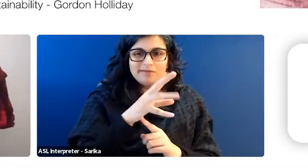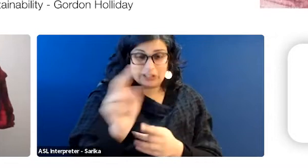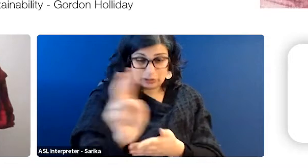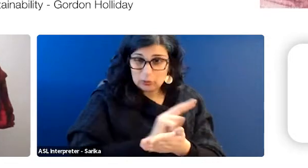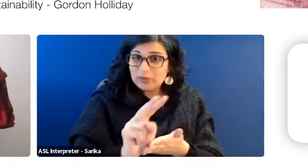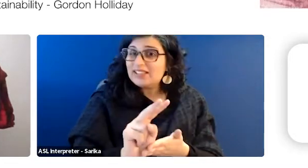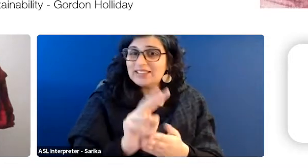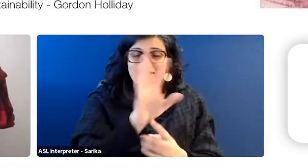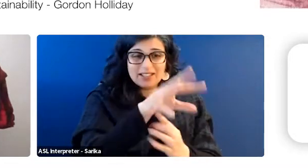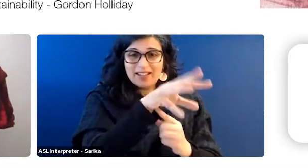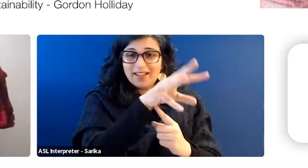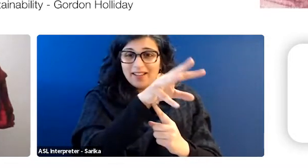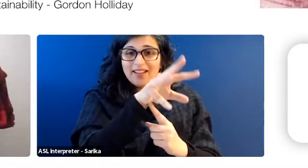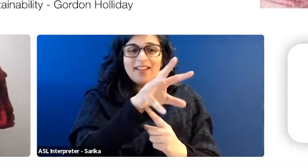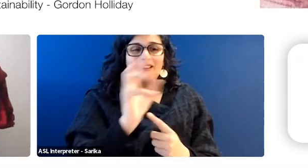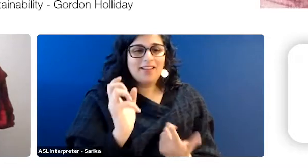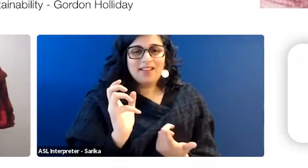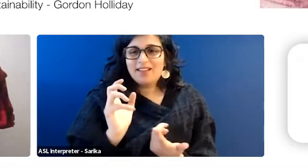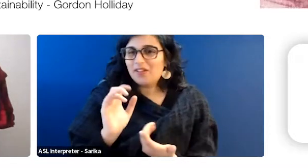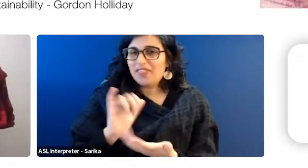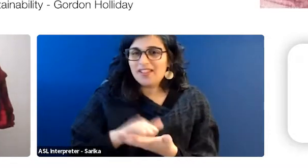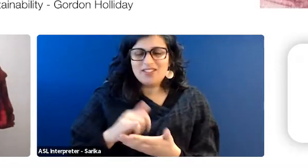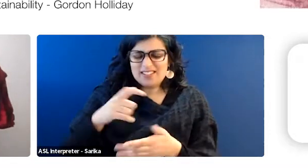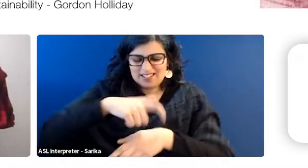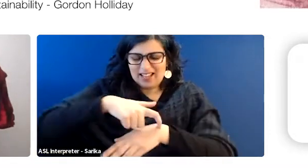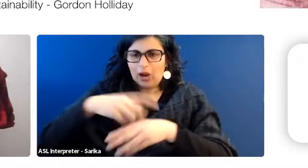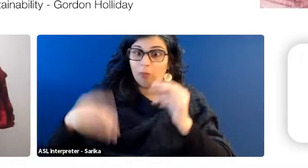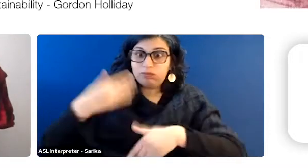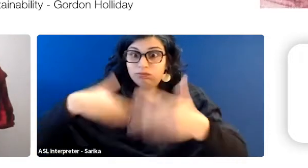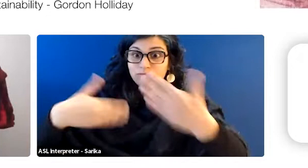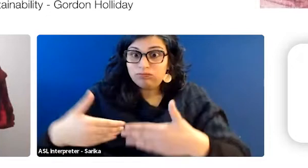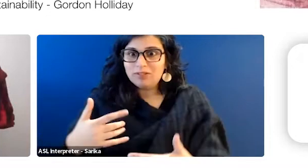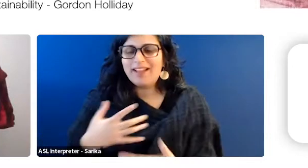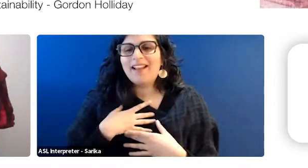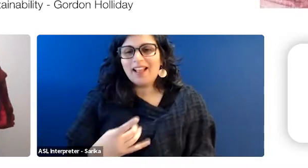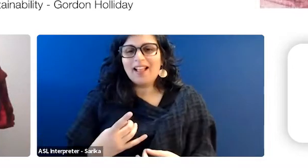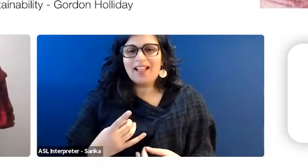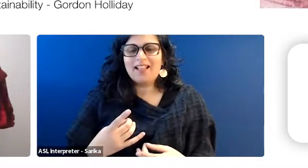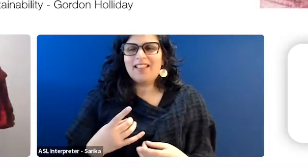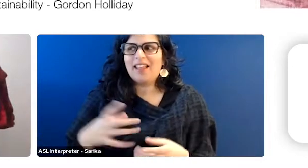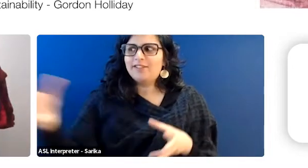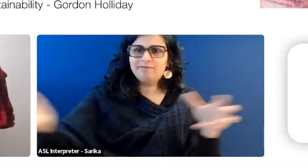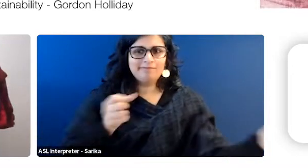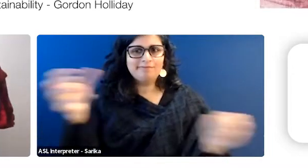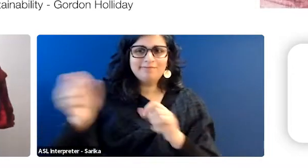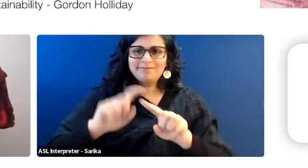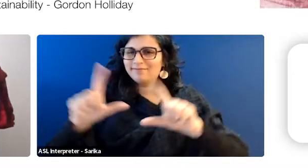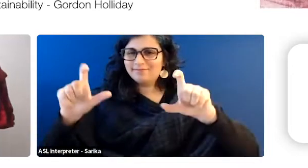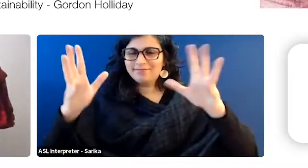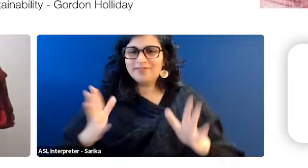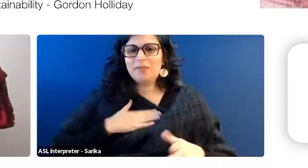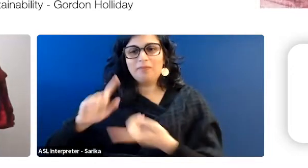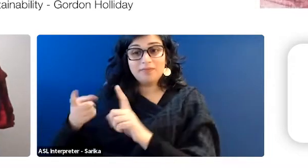weeks. So this is just a time lapse, and I like to get really just different photographers together. I have my